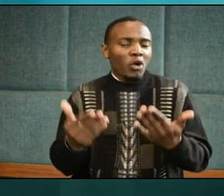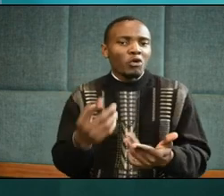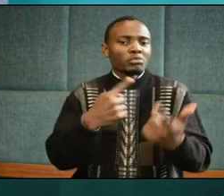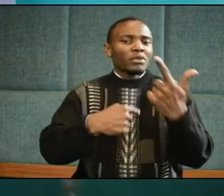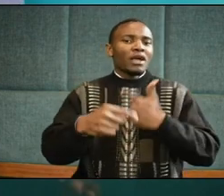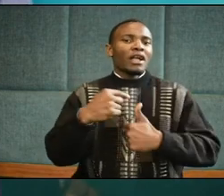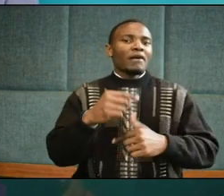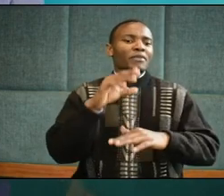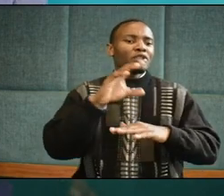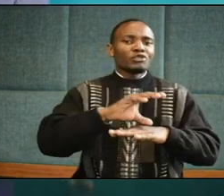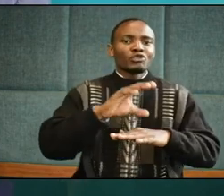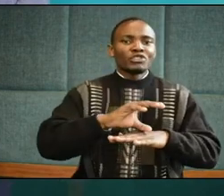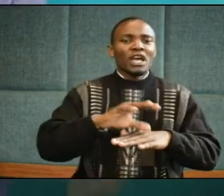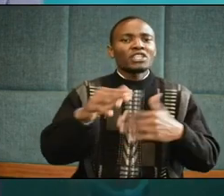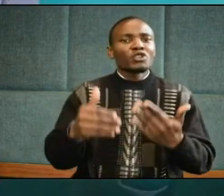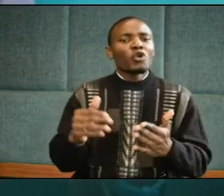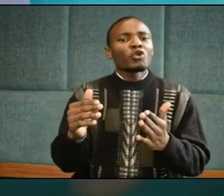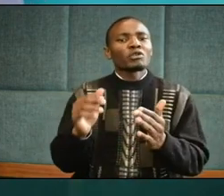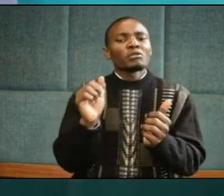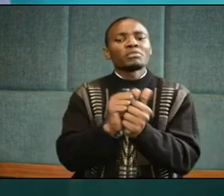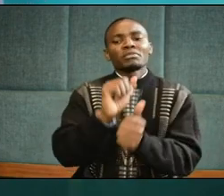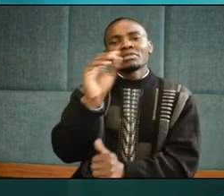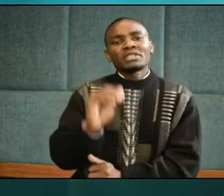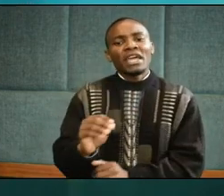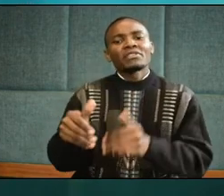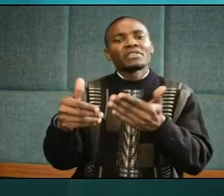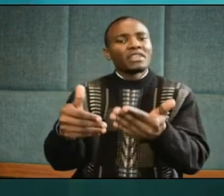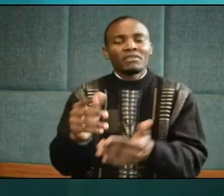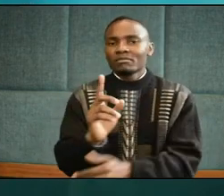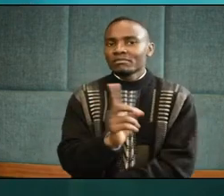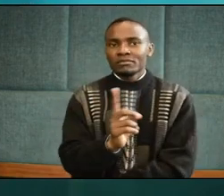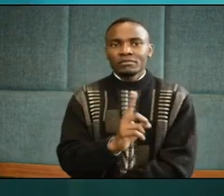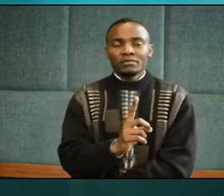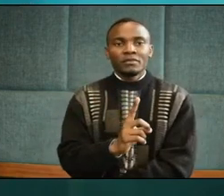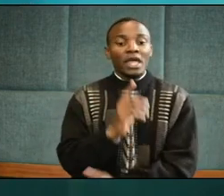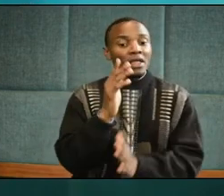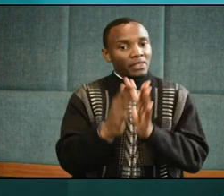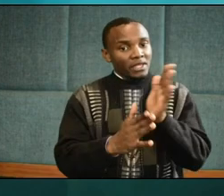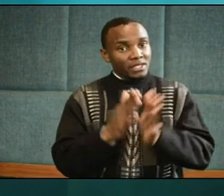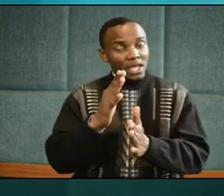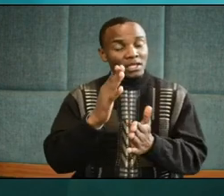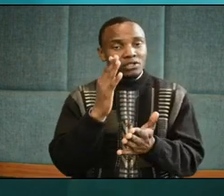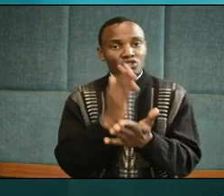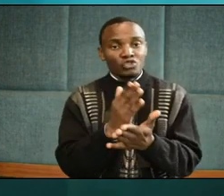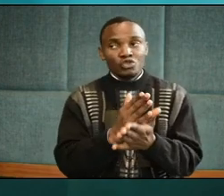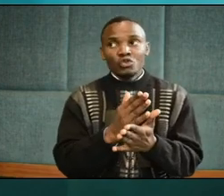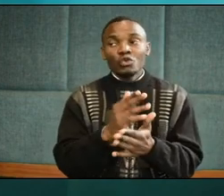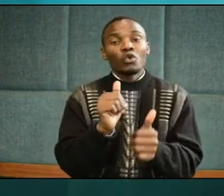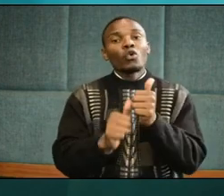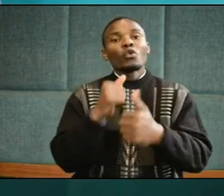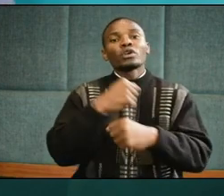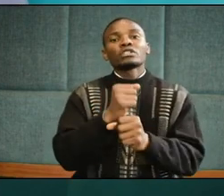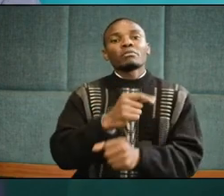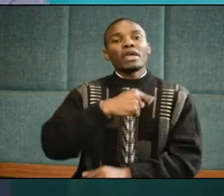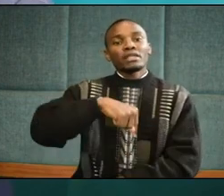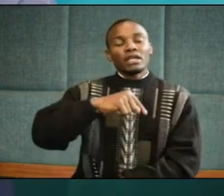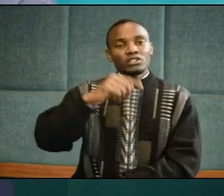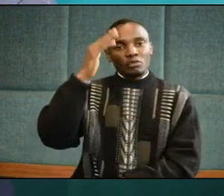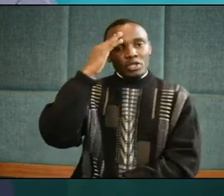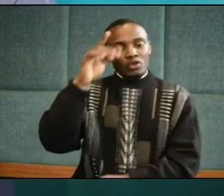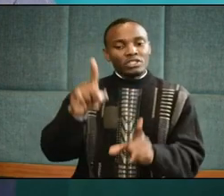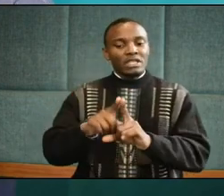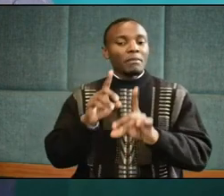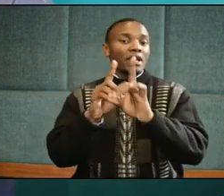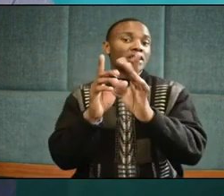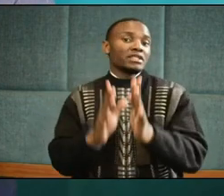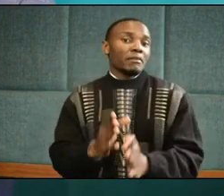the church and returning tithes and offerings and all this. The mark which makes us to be known as followers